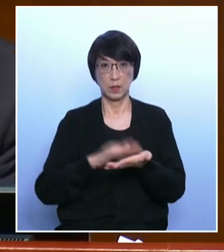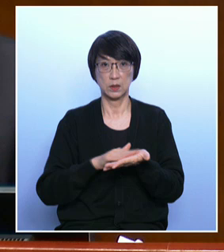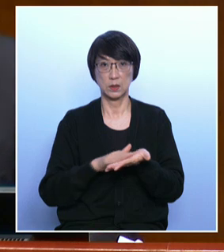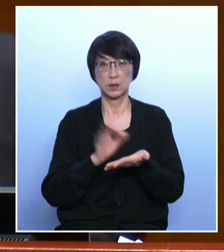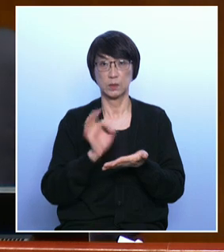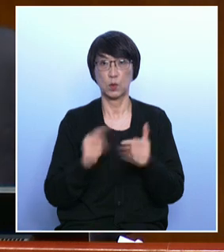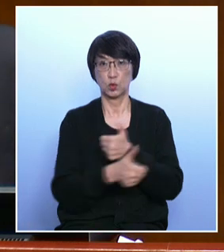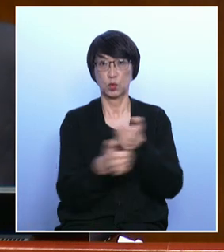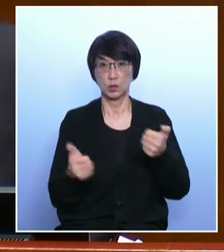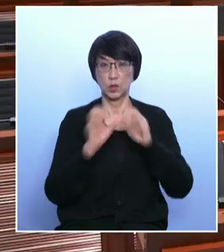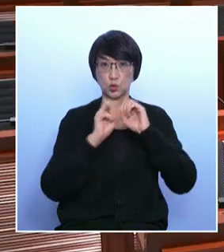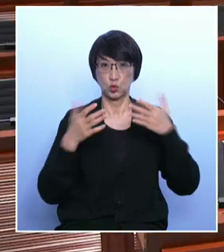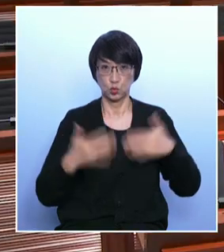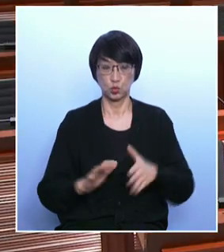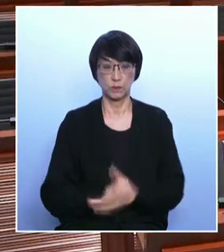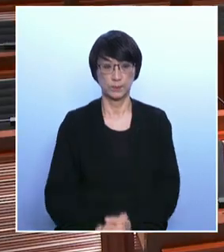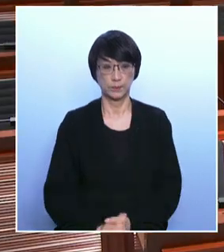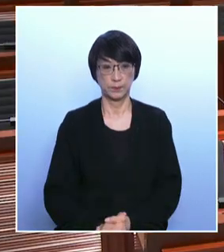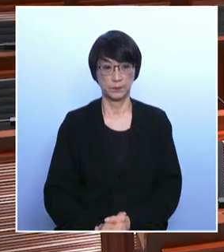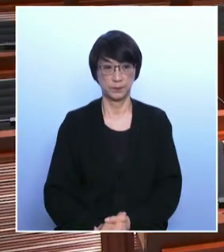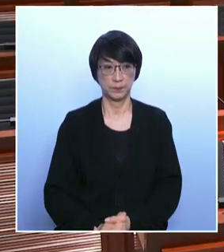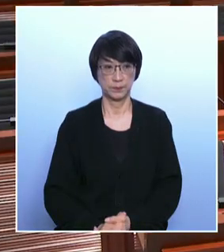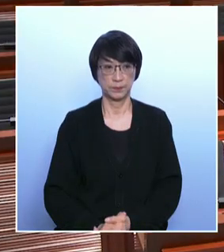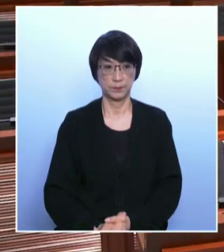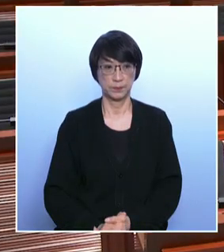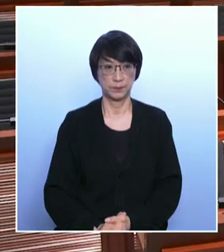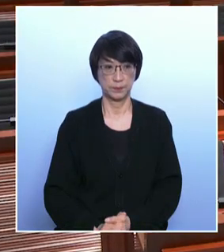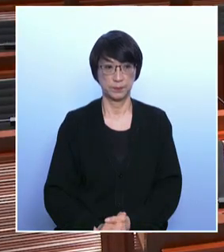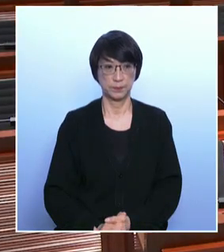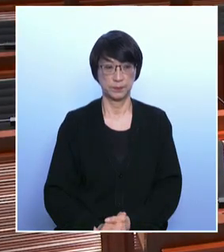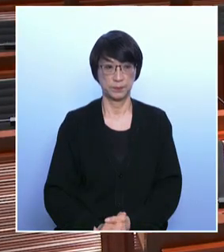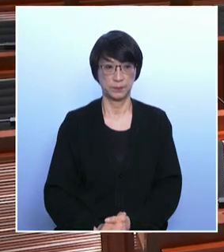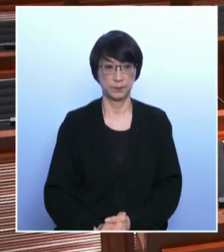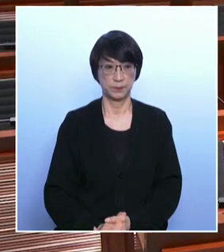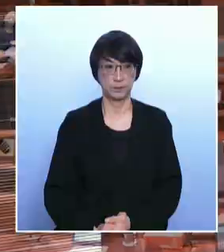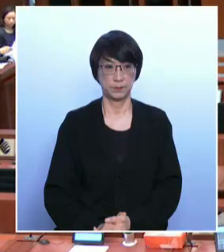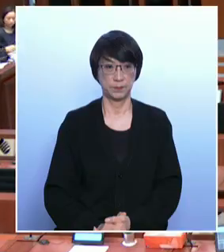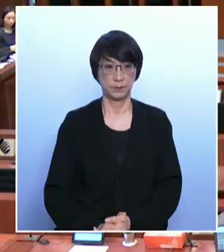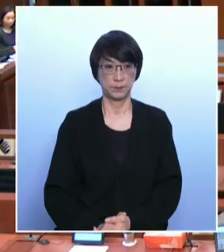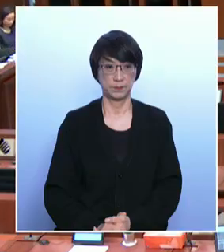AOP, any other business? There being no any other business, meeting adjourned. Thank you.